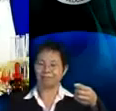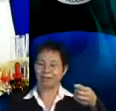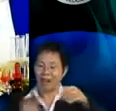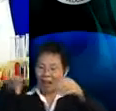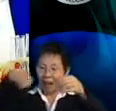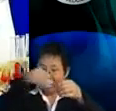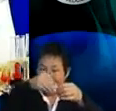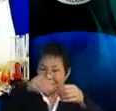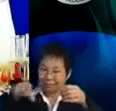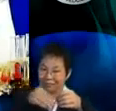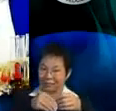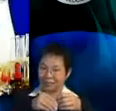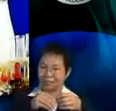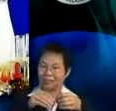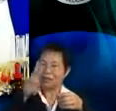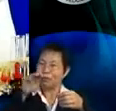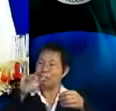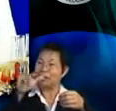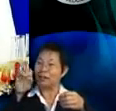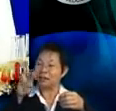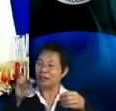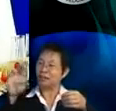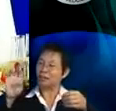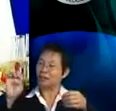Add a few drops of Millen's reagent.